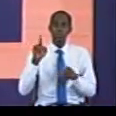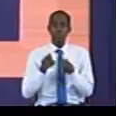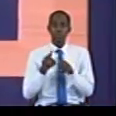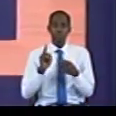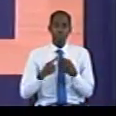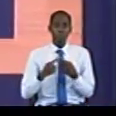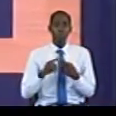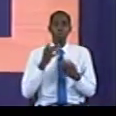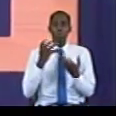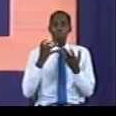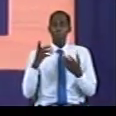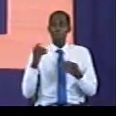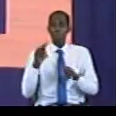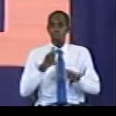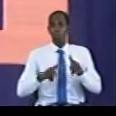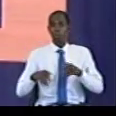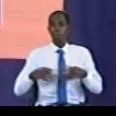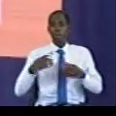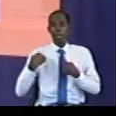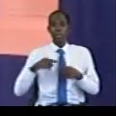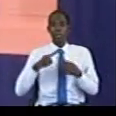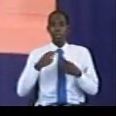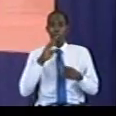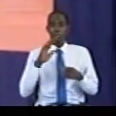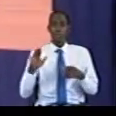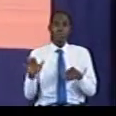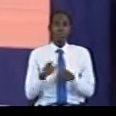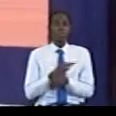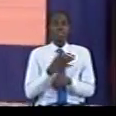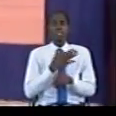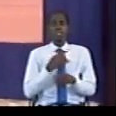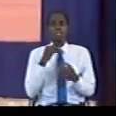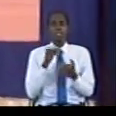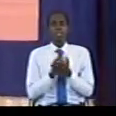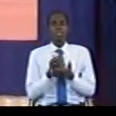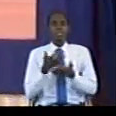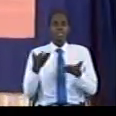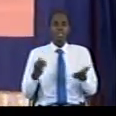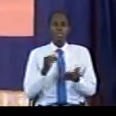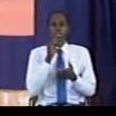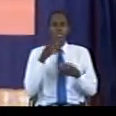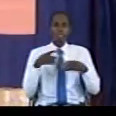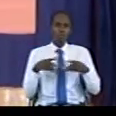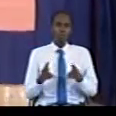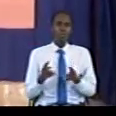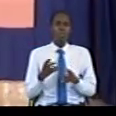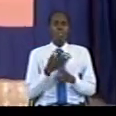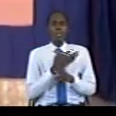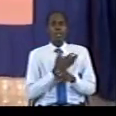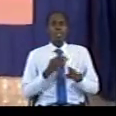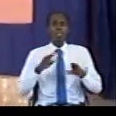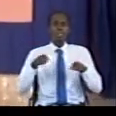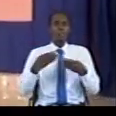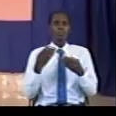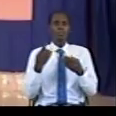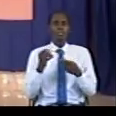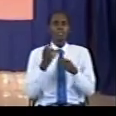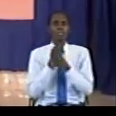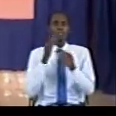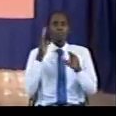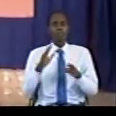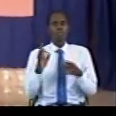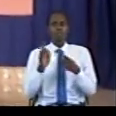The people you are touching their lives, and you're telling them, here is the way, walk ye therein, and you're revealing the Savior to them. You want